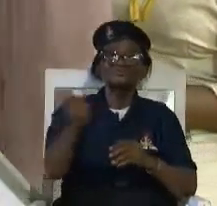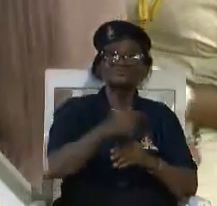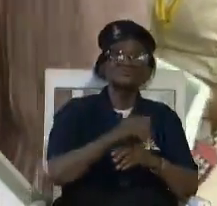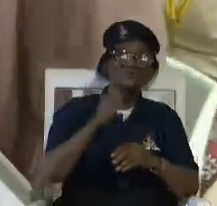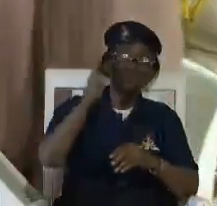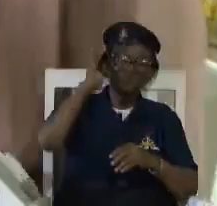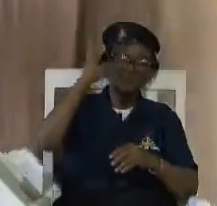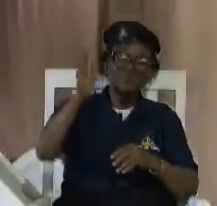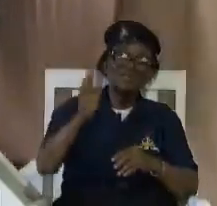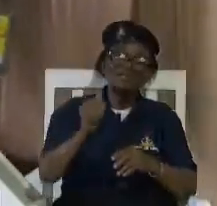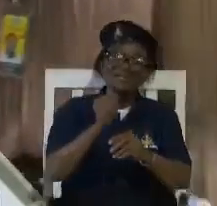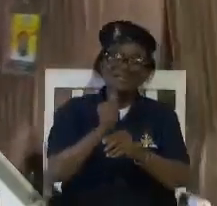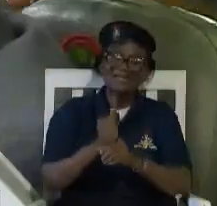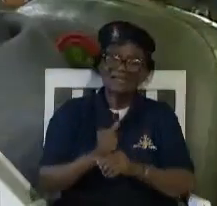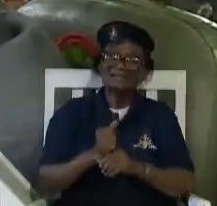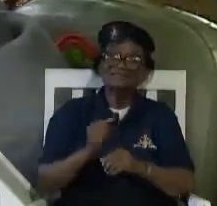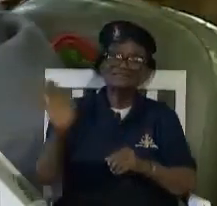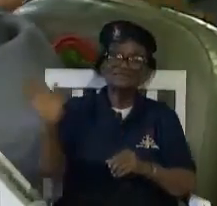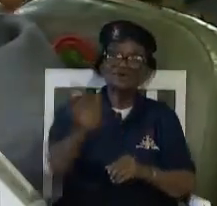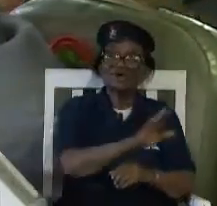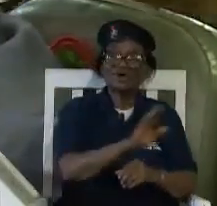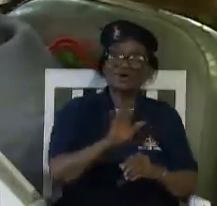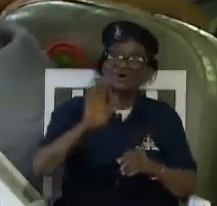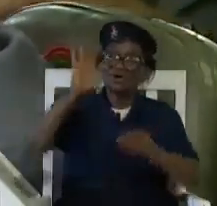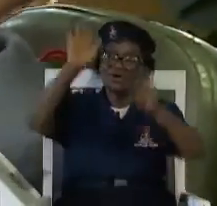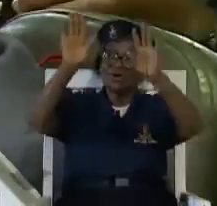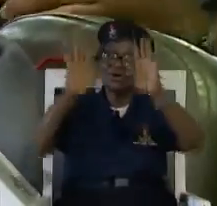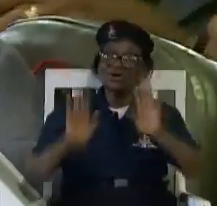get your miracles.